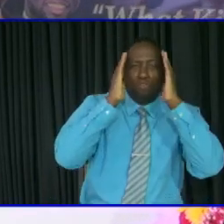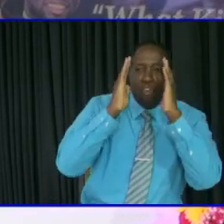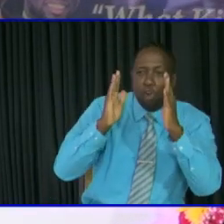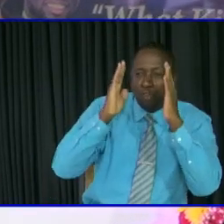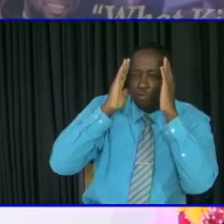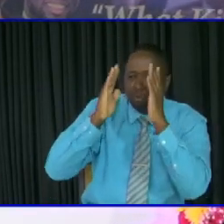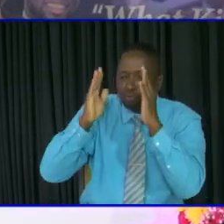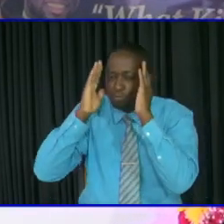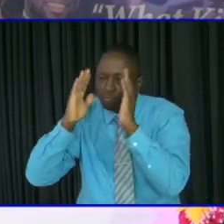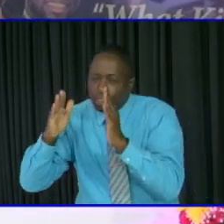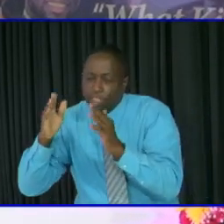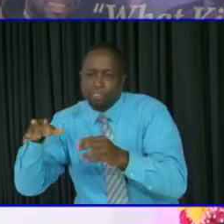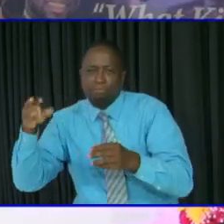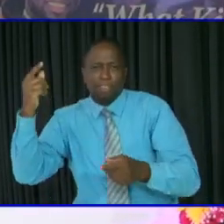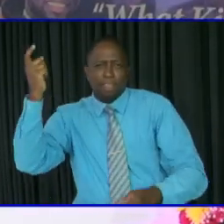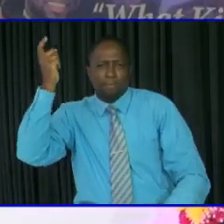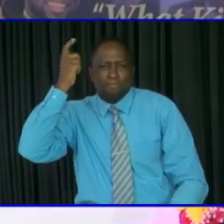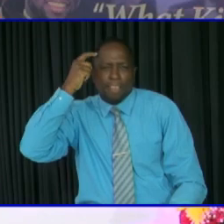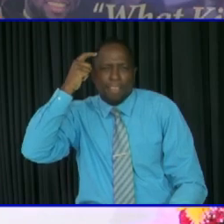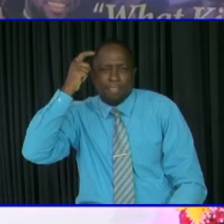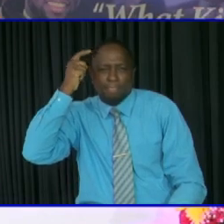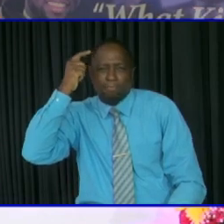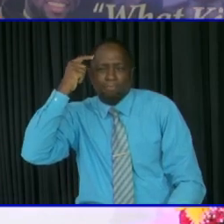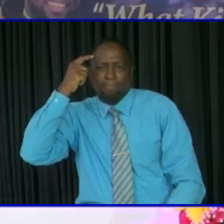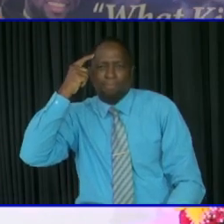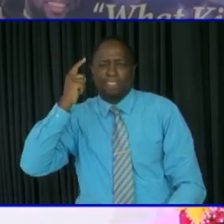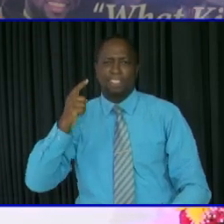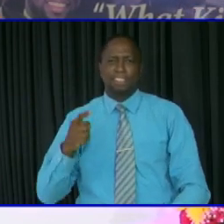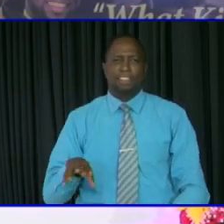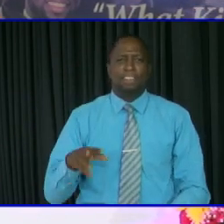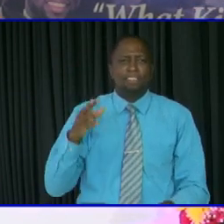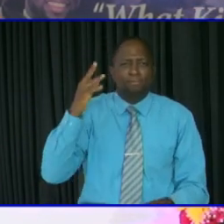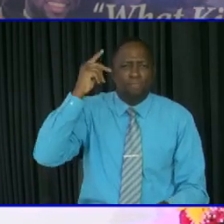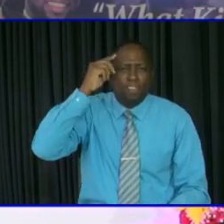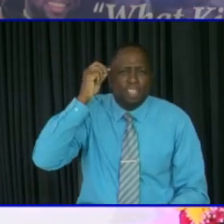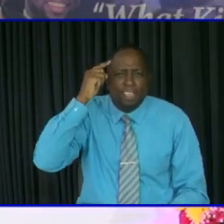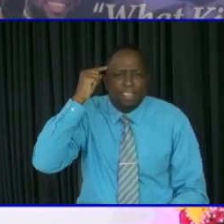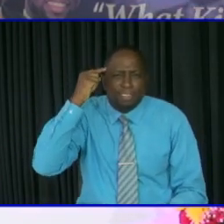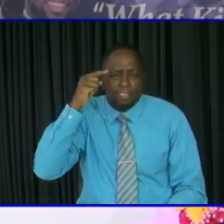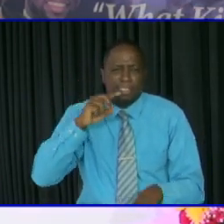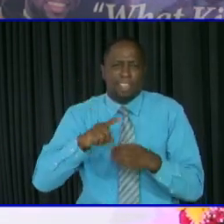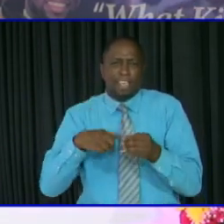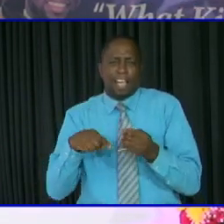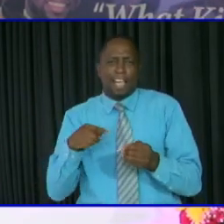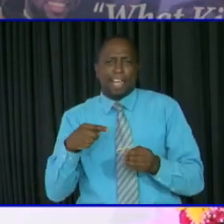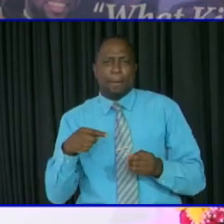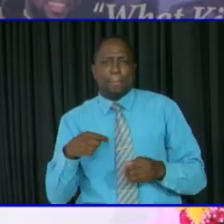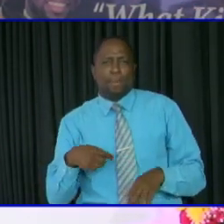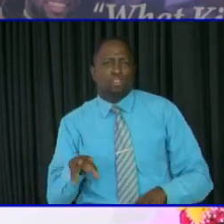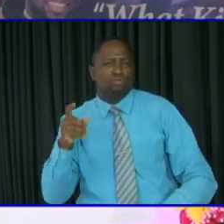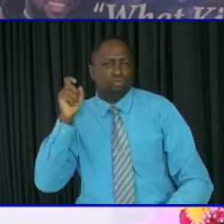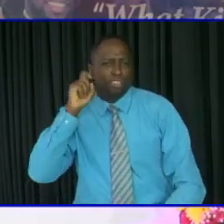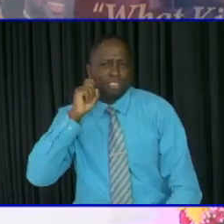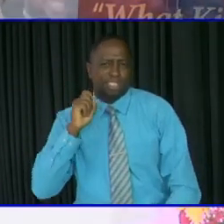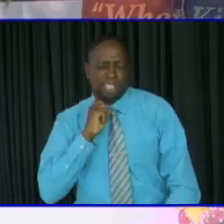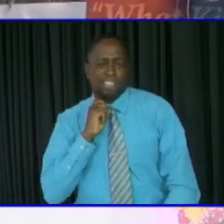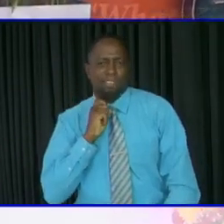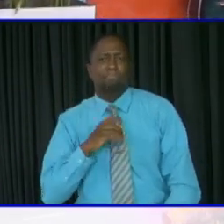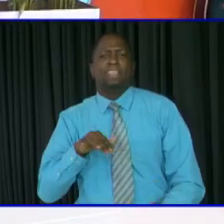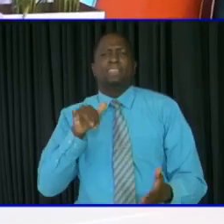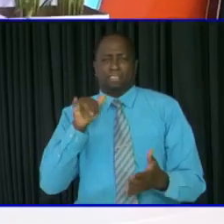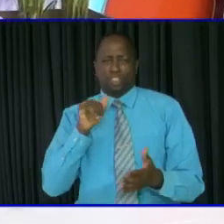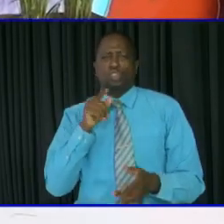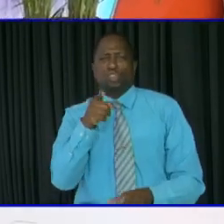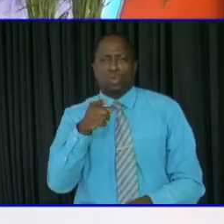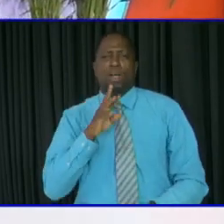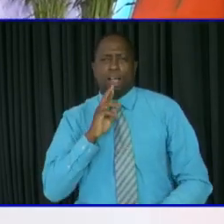lust in your mind. You are defiled by your lust. You are a lusting virgin. And then you